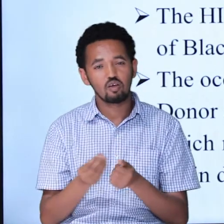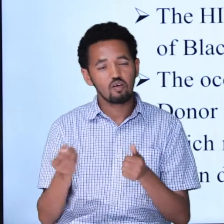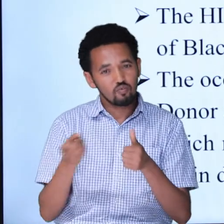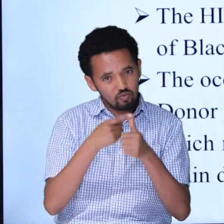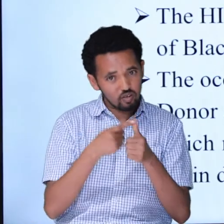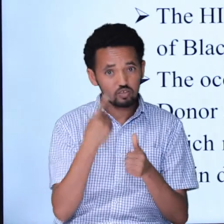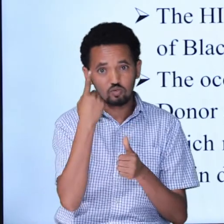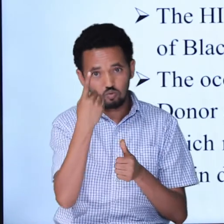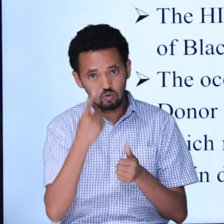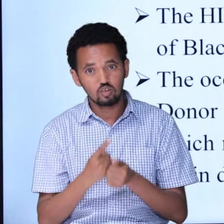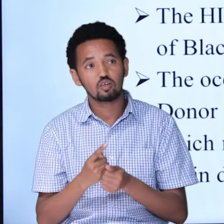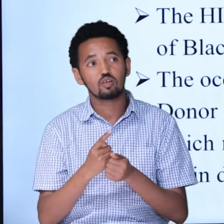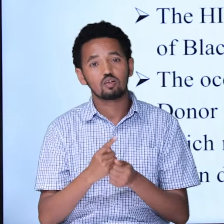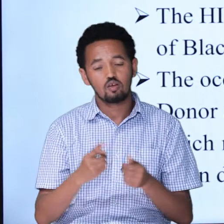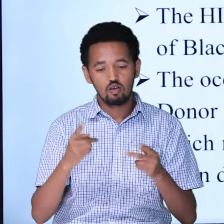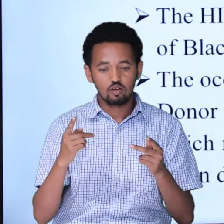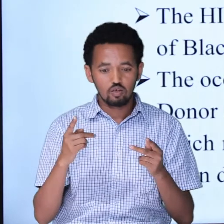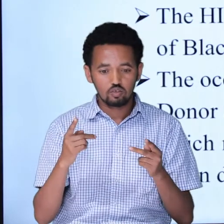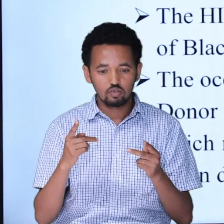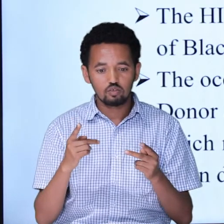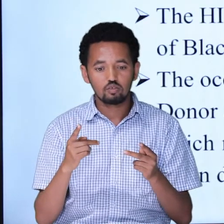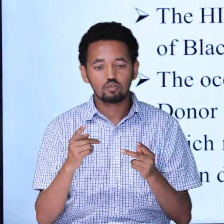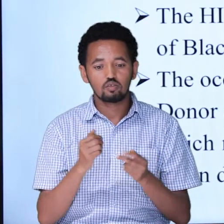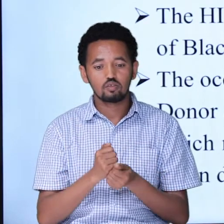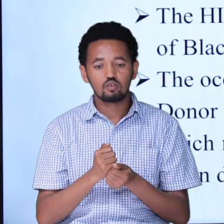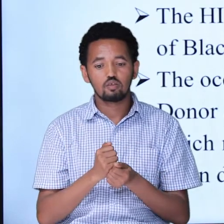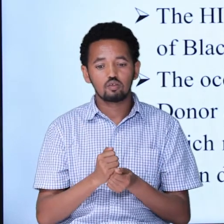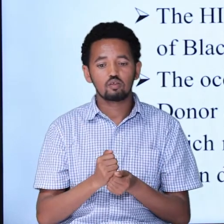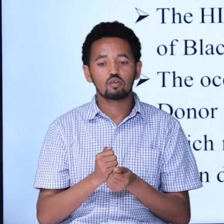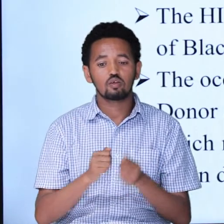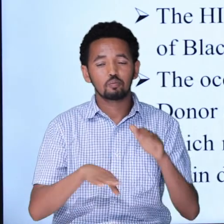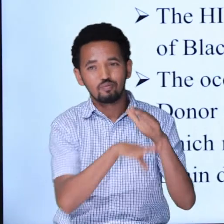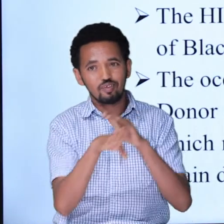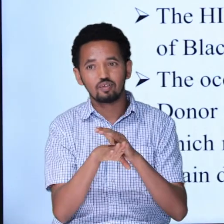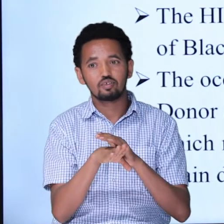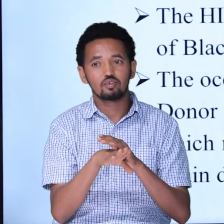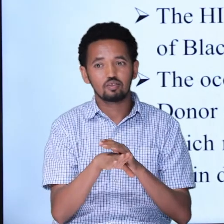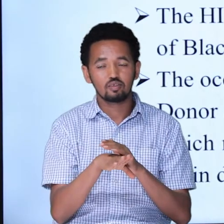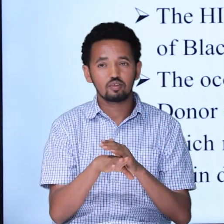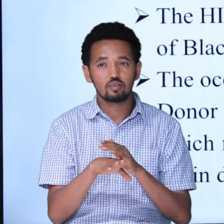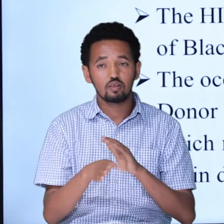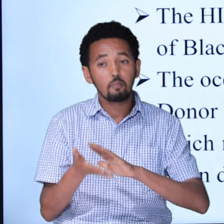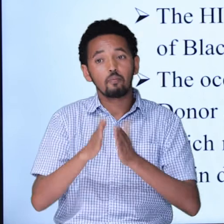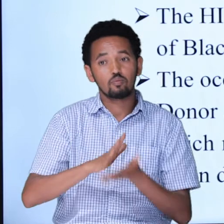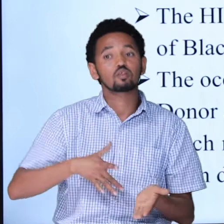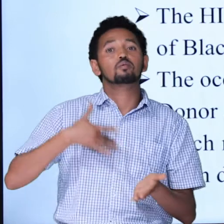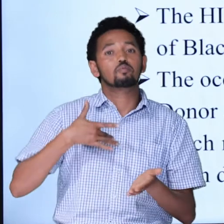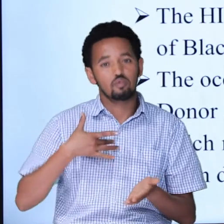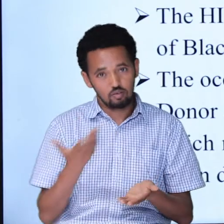one, poverty. Poverty, it indicates the absolute poverty, unable to eat 3 times in a